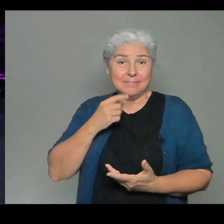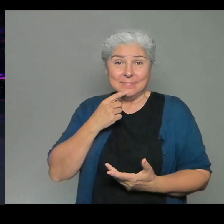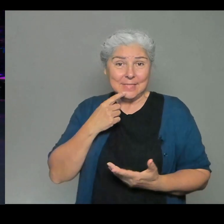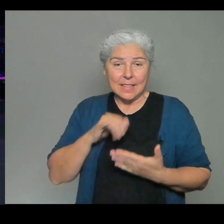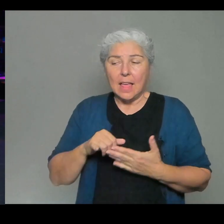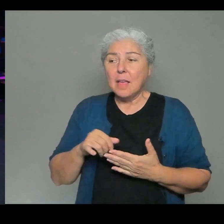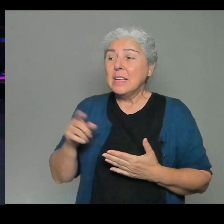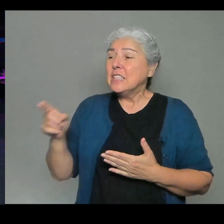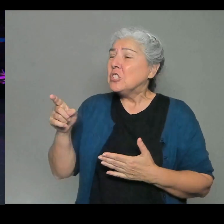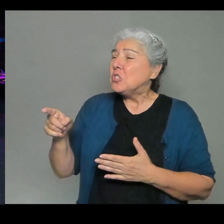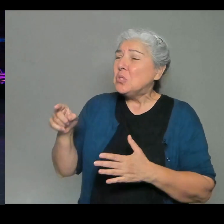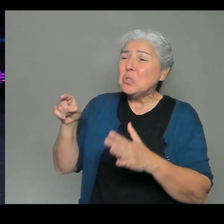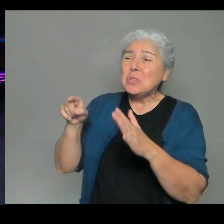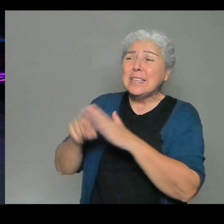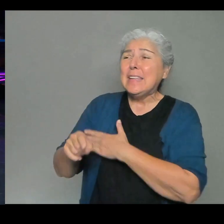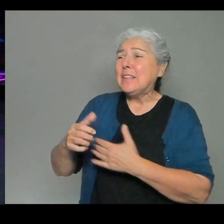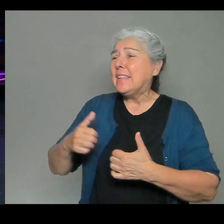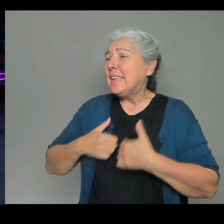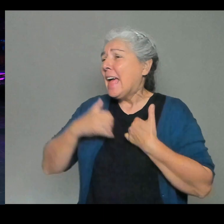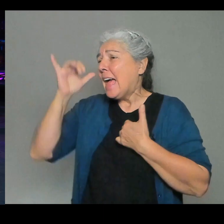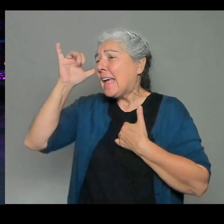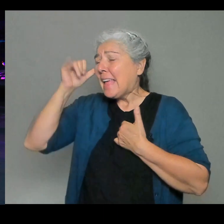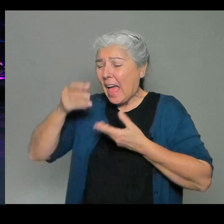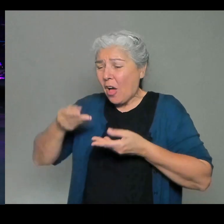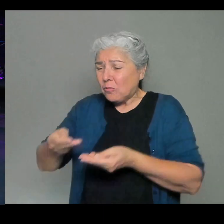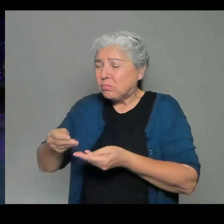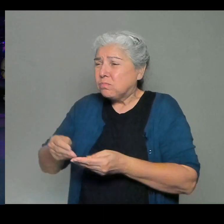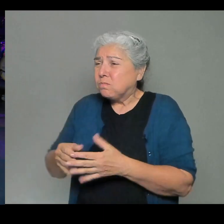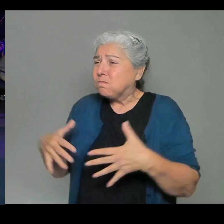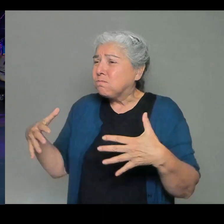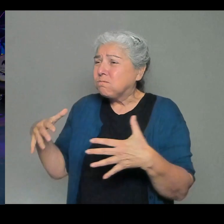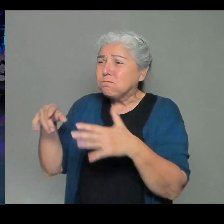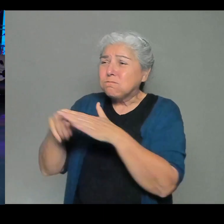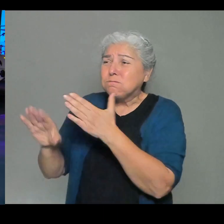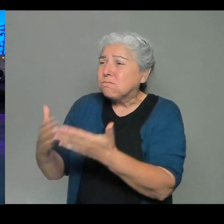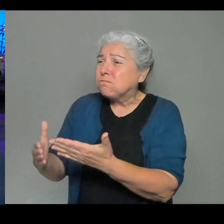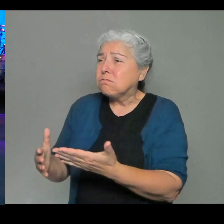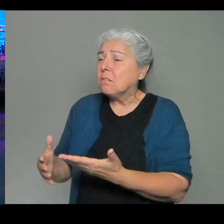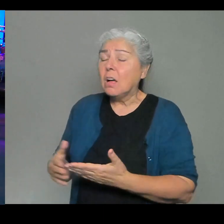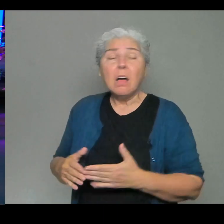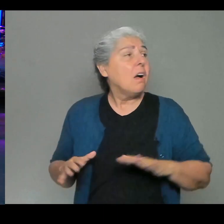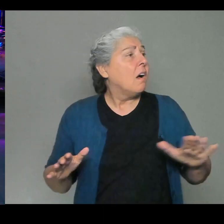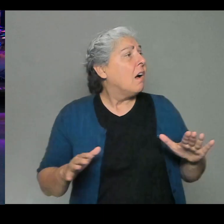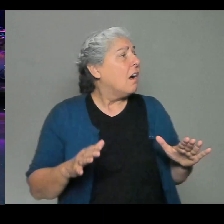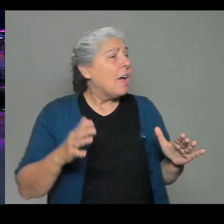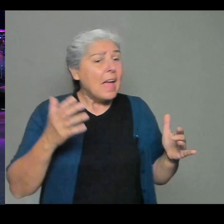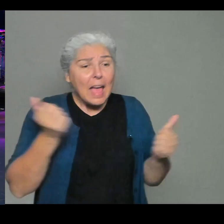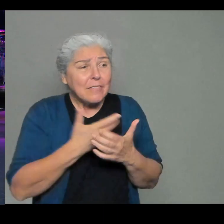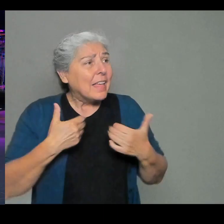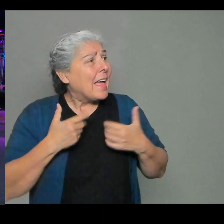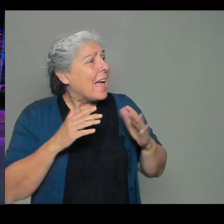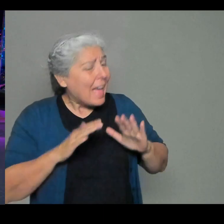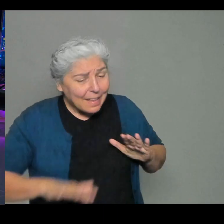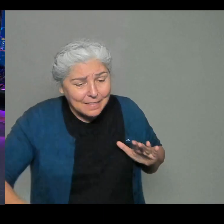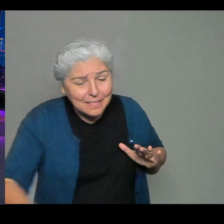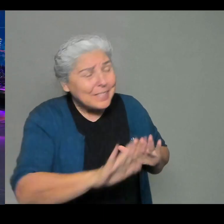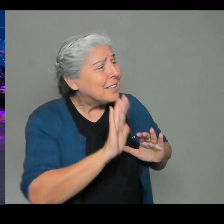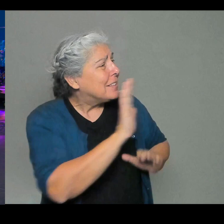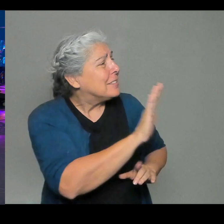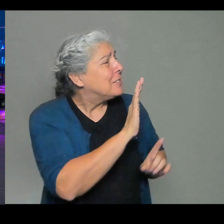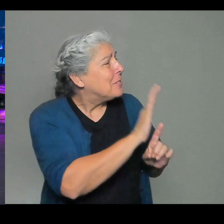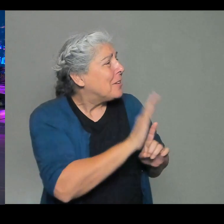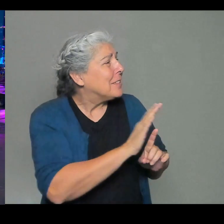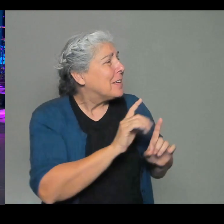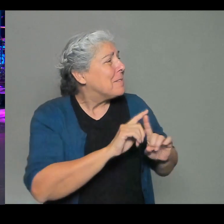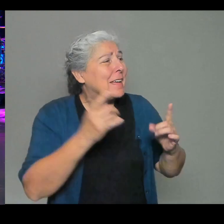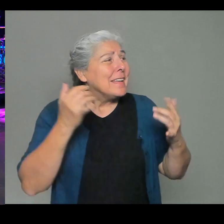done. You killed the fatted calf. And he said, son, you are always with me, and all that I have is yours. It was right that we should make merry and be